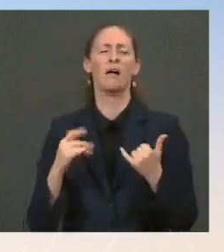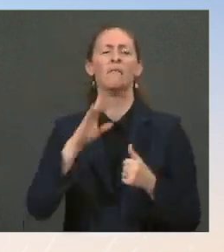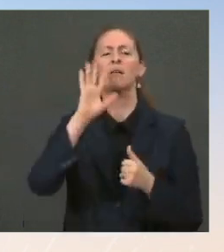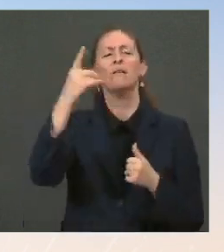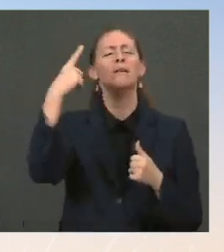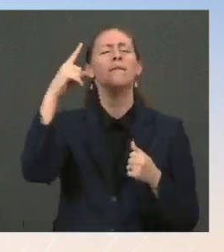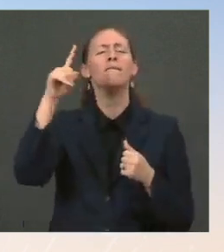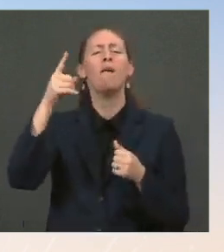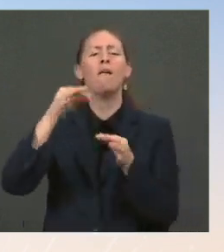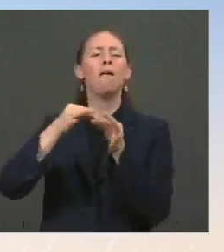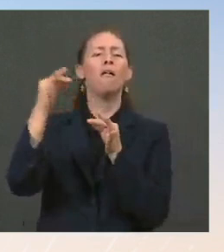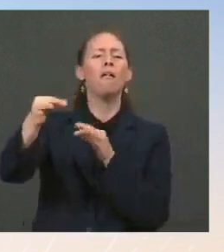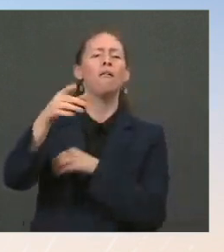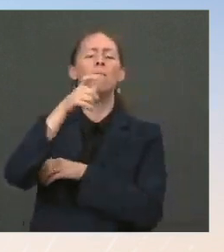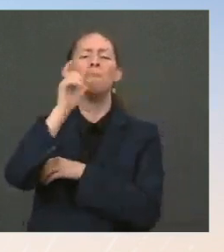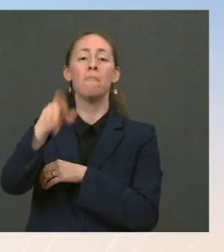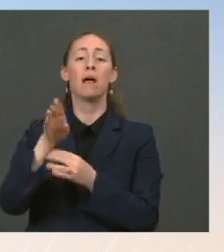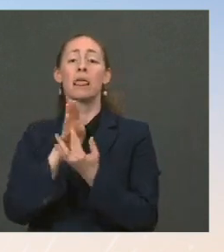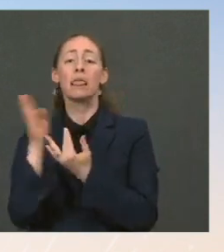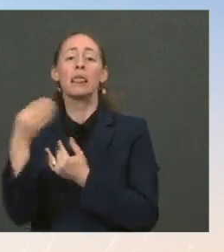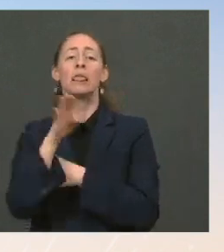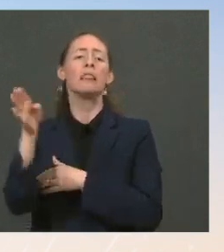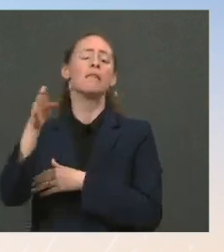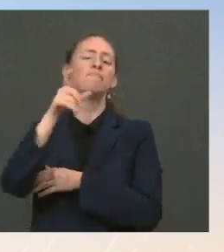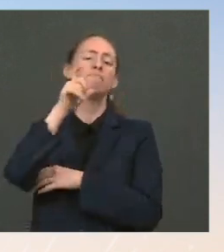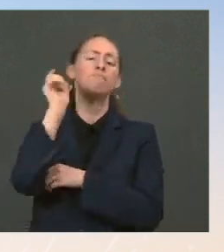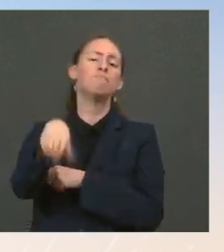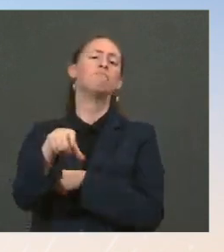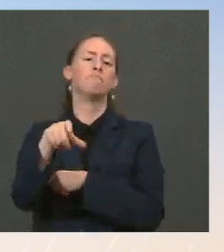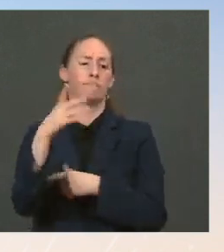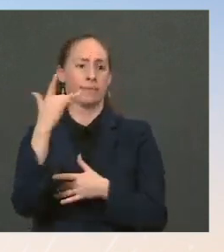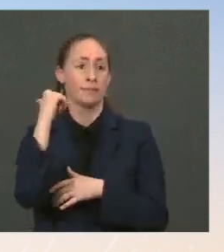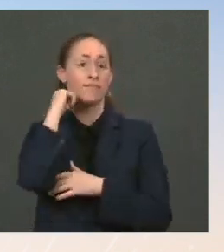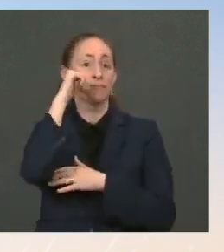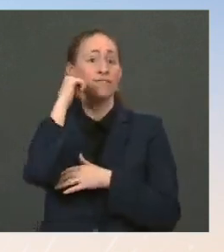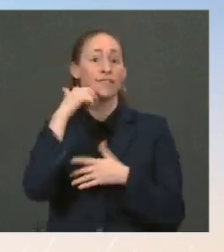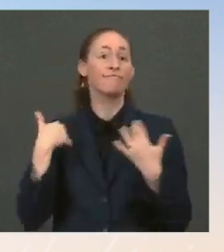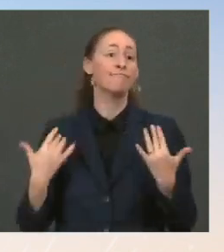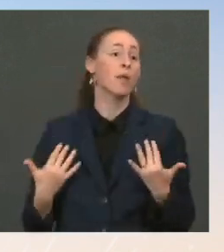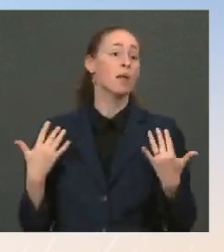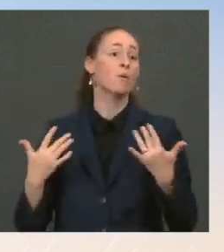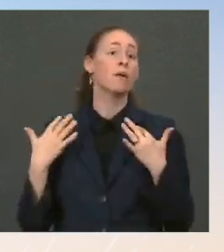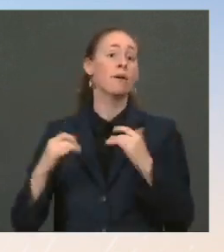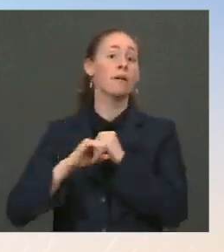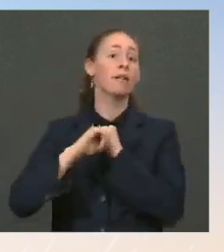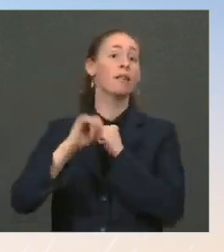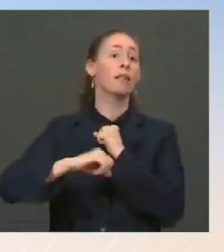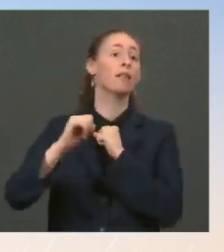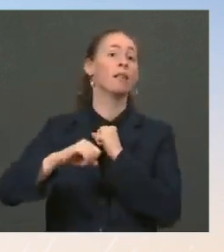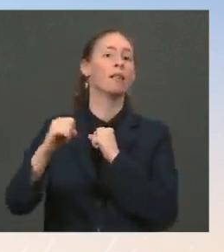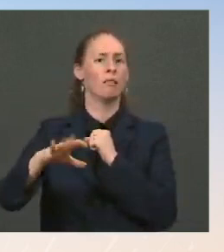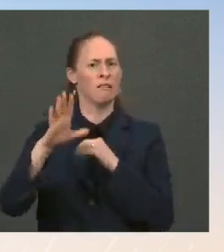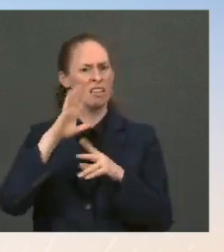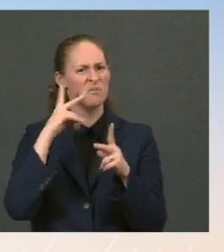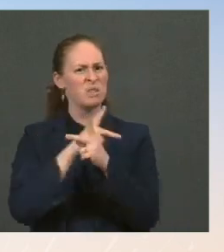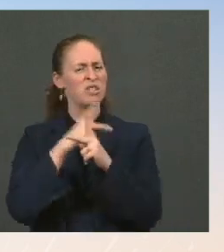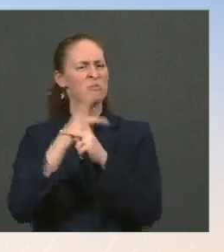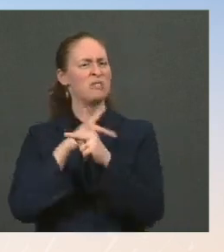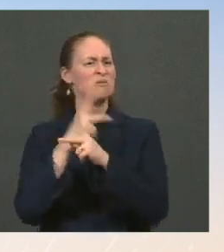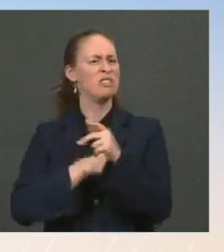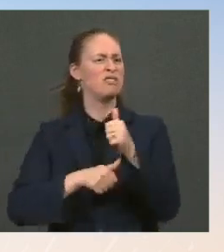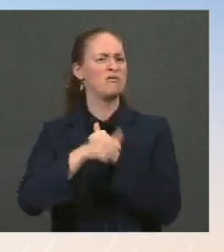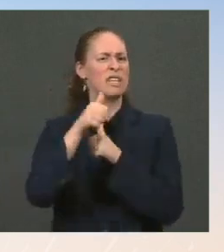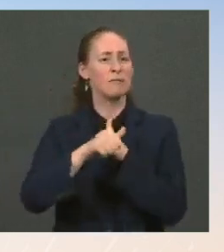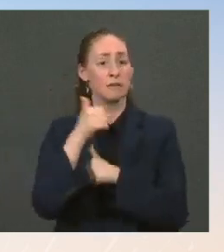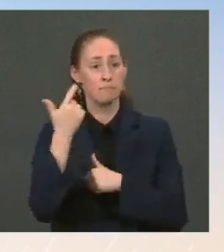cumbersome process that every day brings additional risks. So they're discussing up there. We'll obviously be in close touch